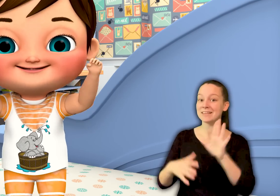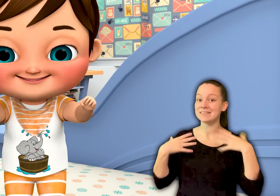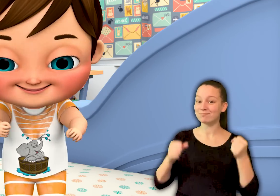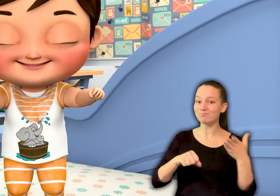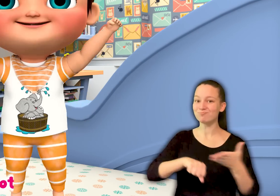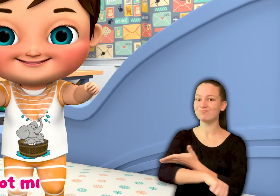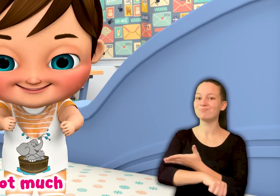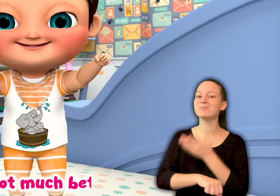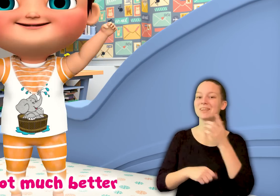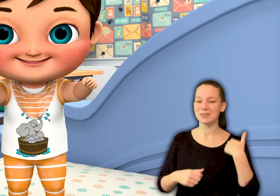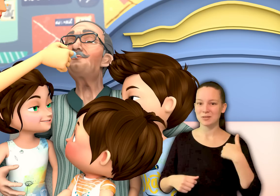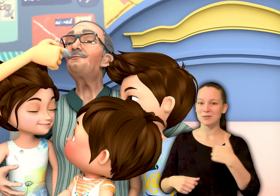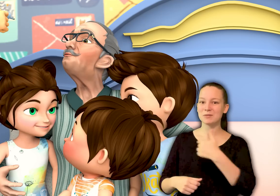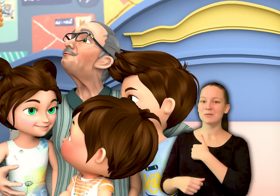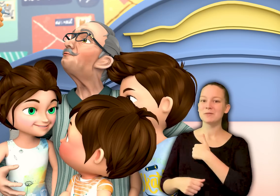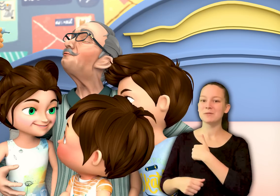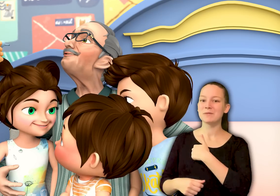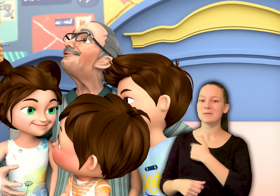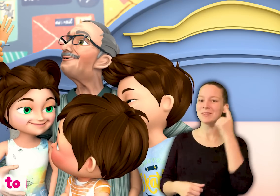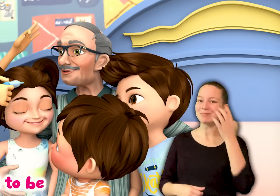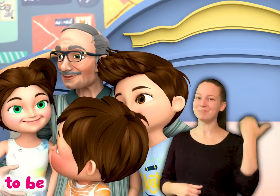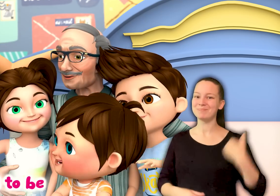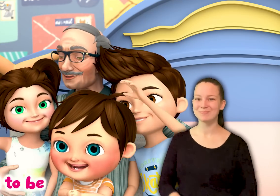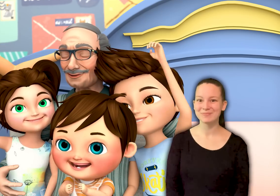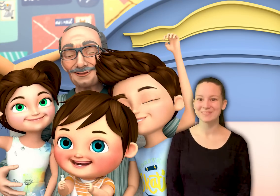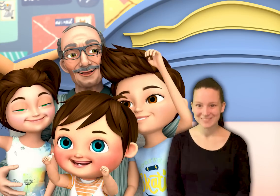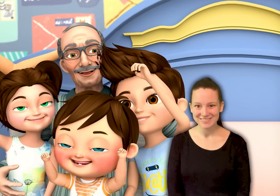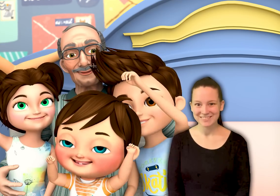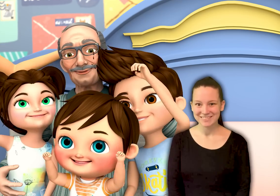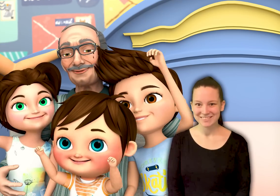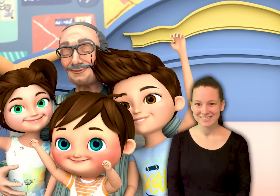and so the mailman got much better like he used to